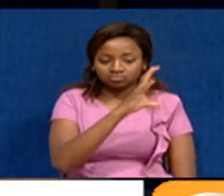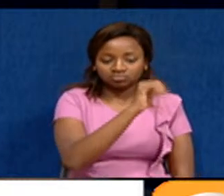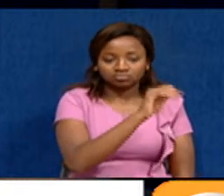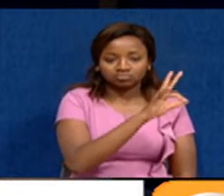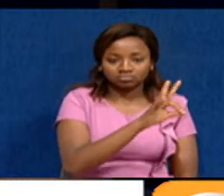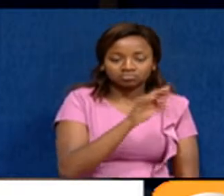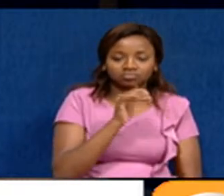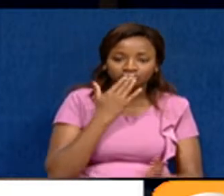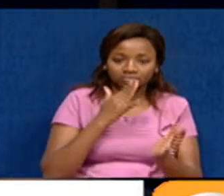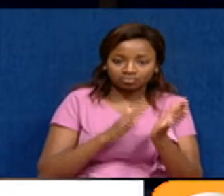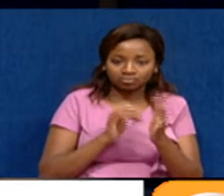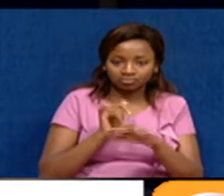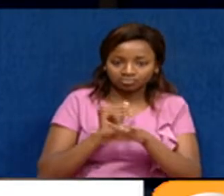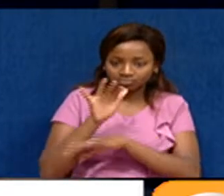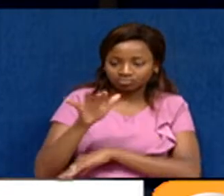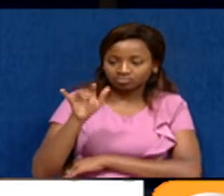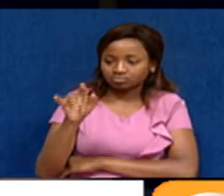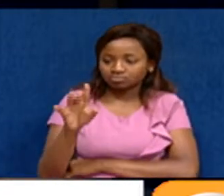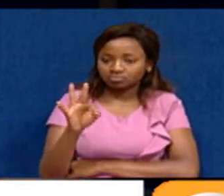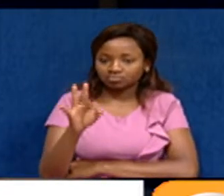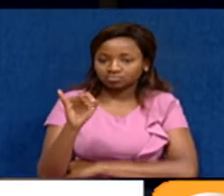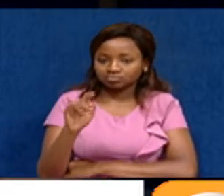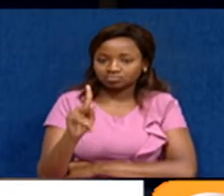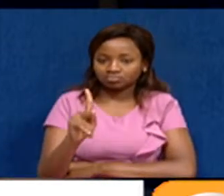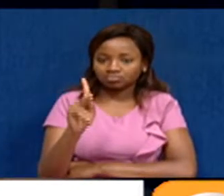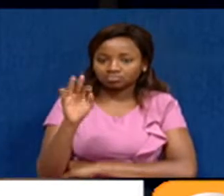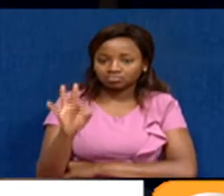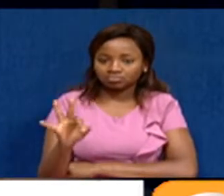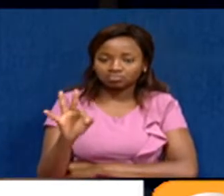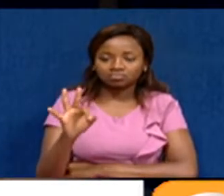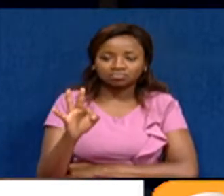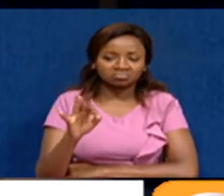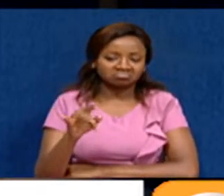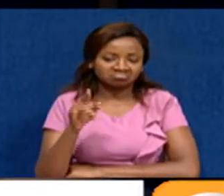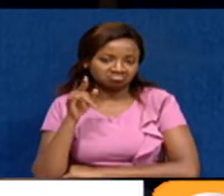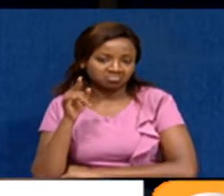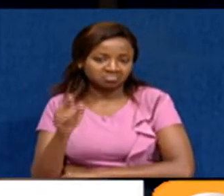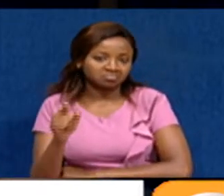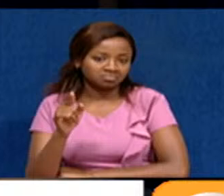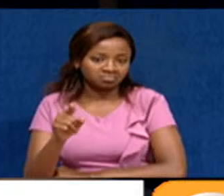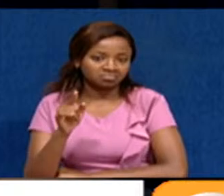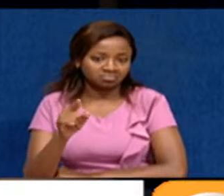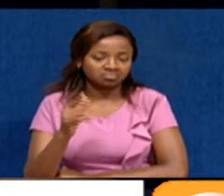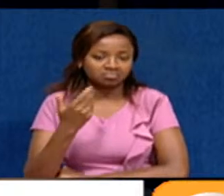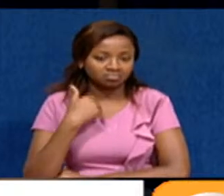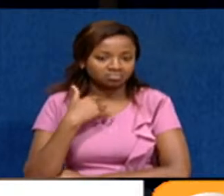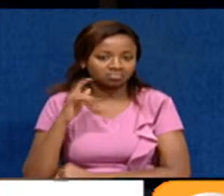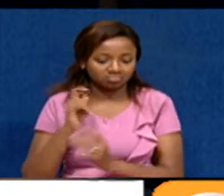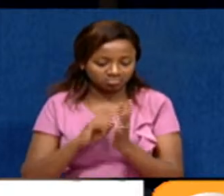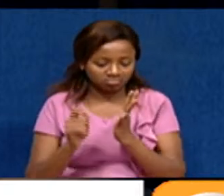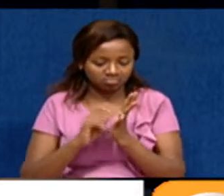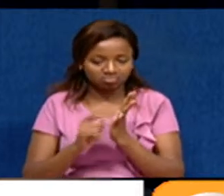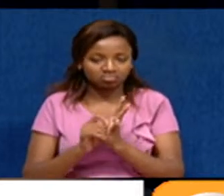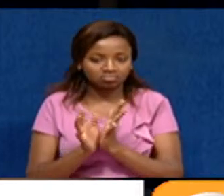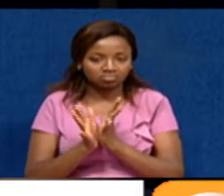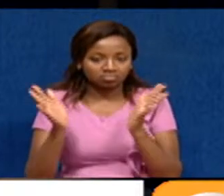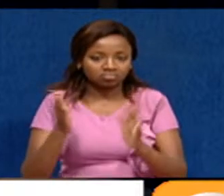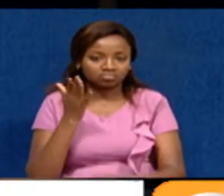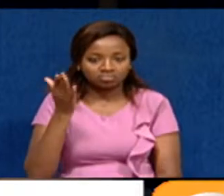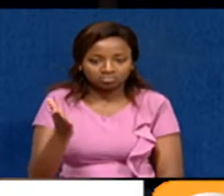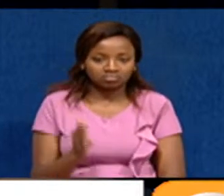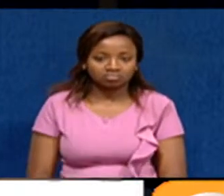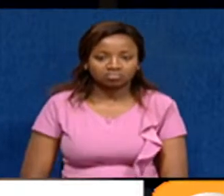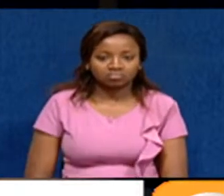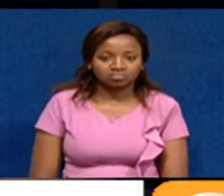member association, which is FKF, as far as they are concerned, there is a Secretary General in place.